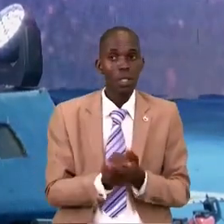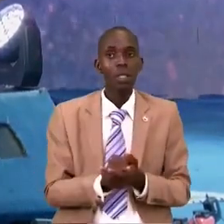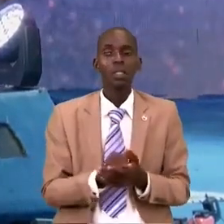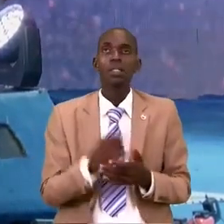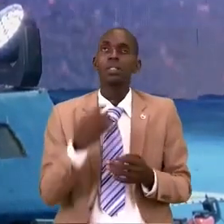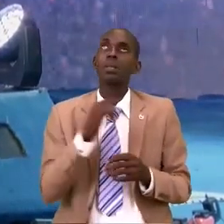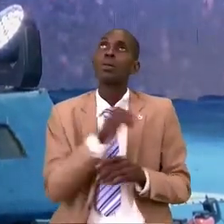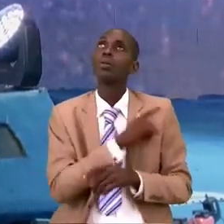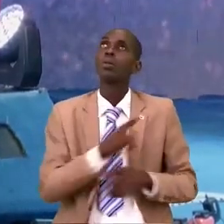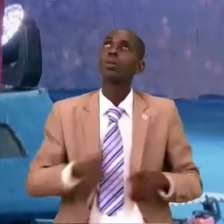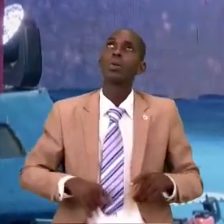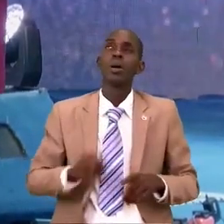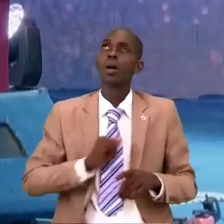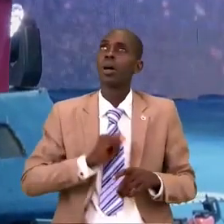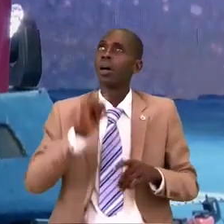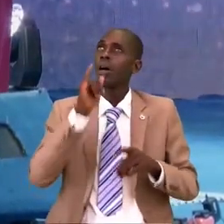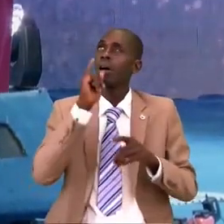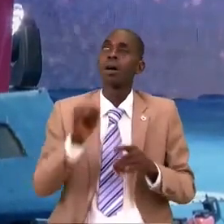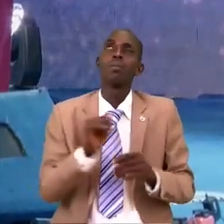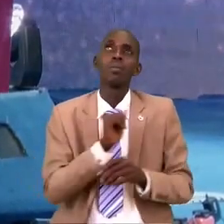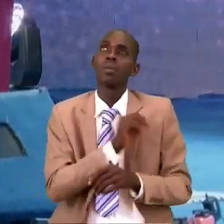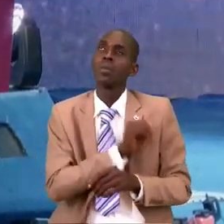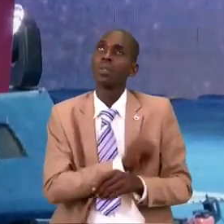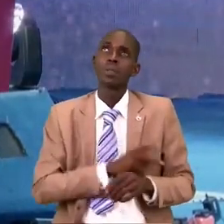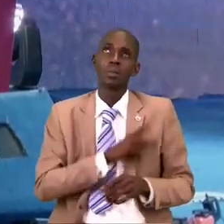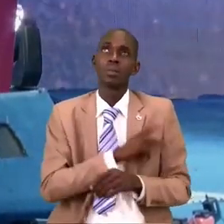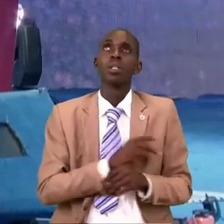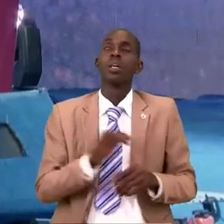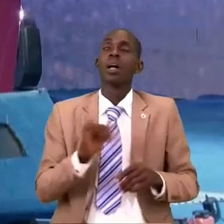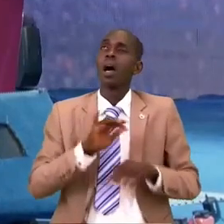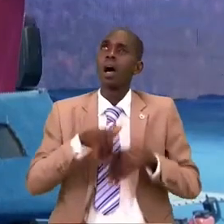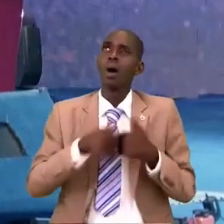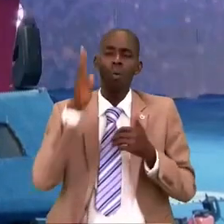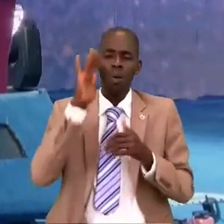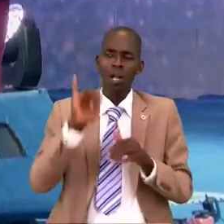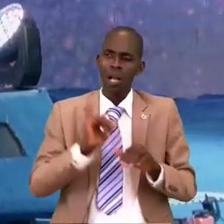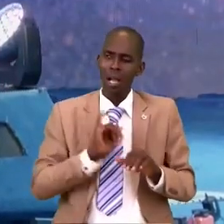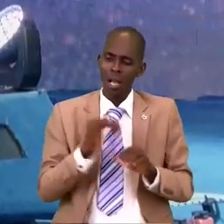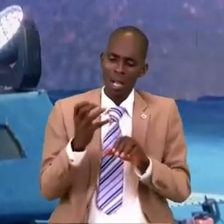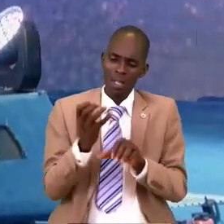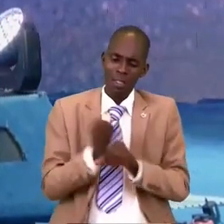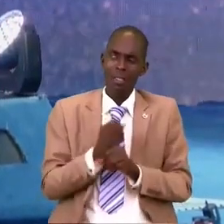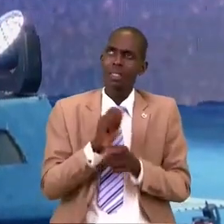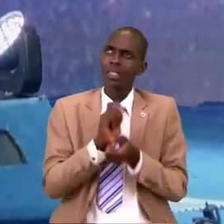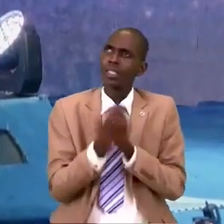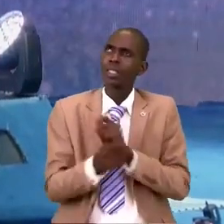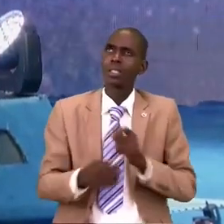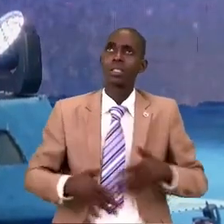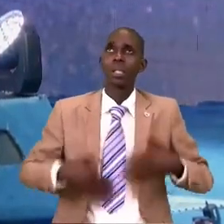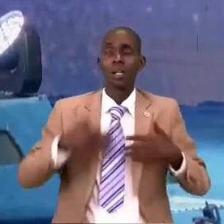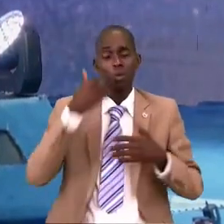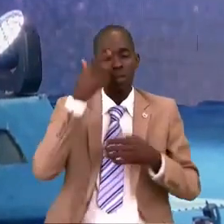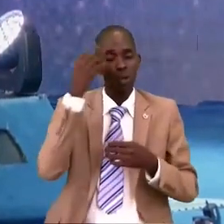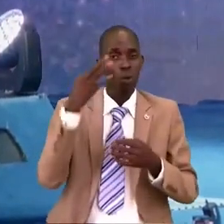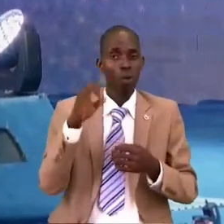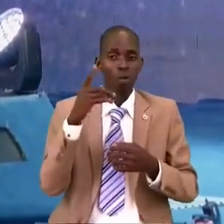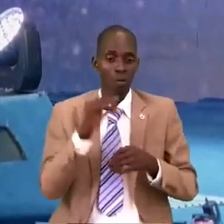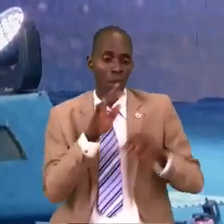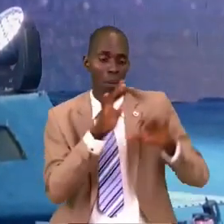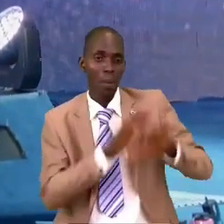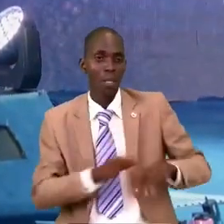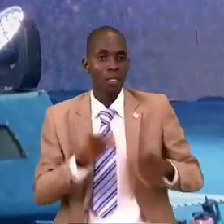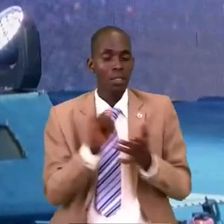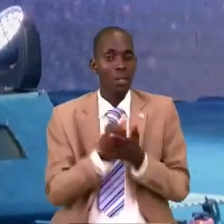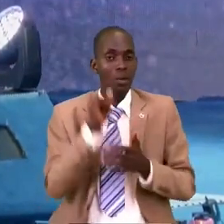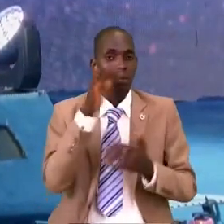because of the mercy that she has got, she is able to show mercy to other people now. She is merciful. Charity begins